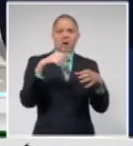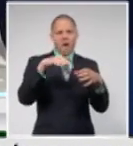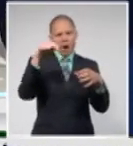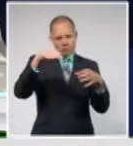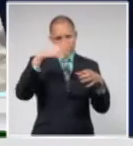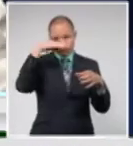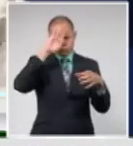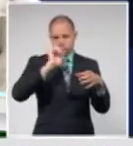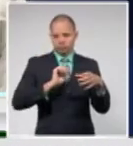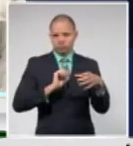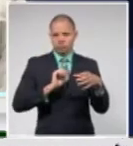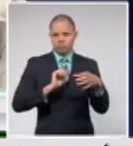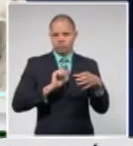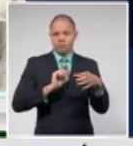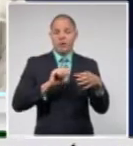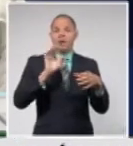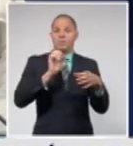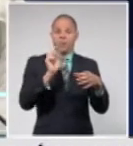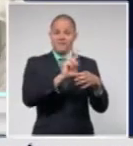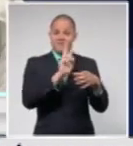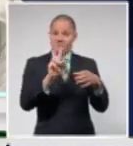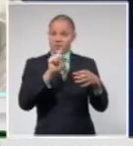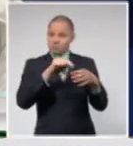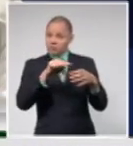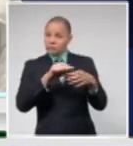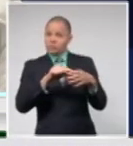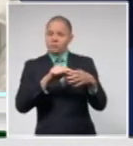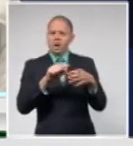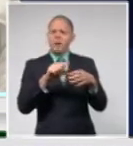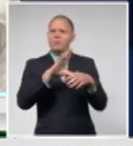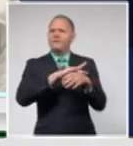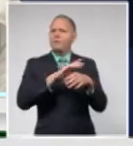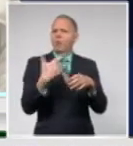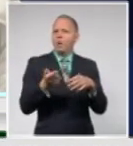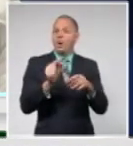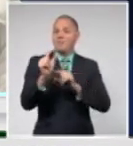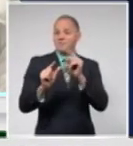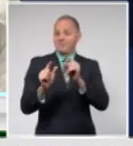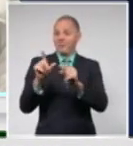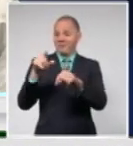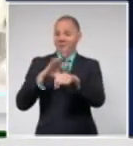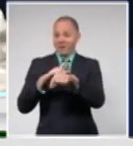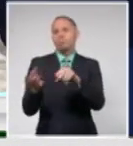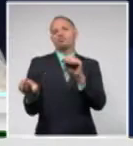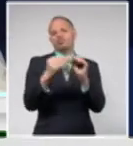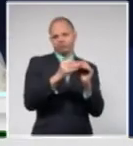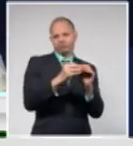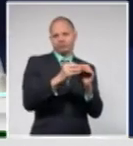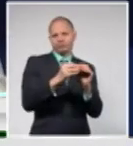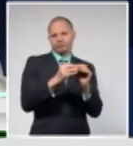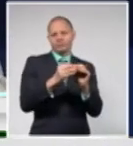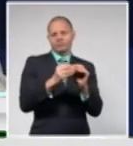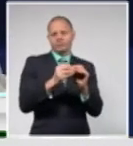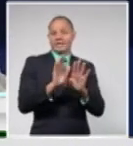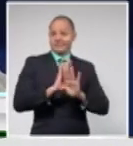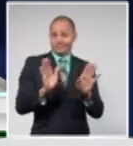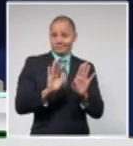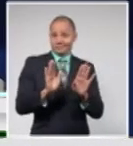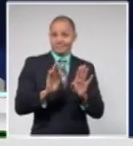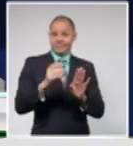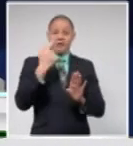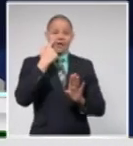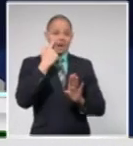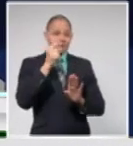from the COVID-19. Of the 25 cases, 1 contracted the disease abroad. That